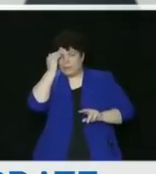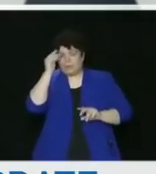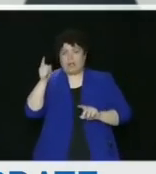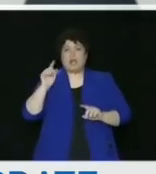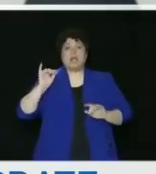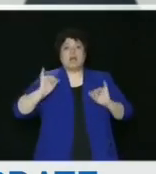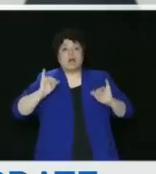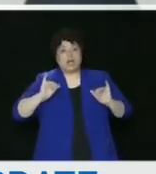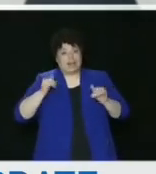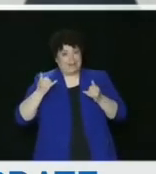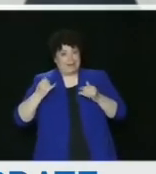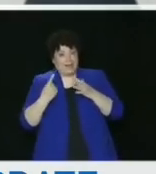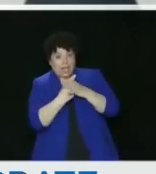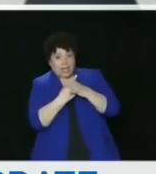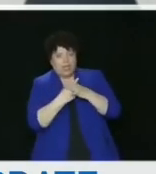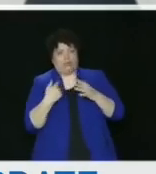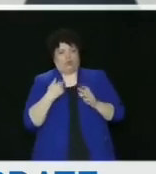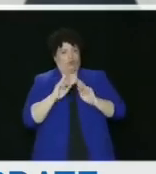and